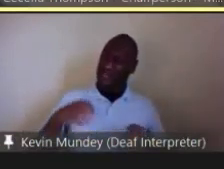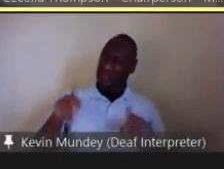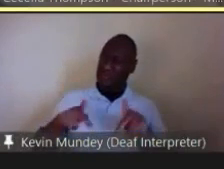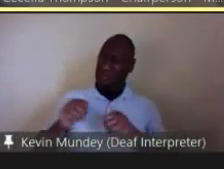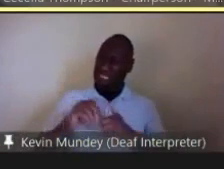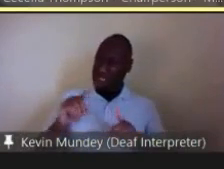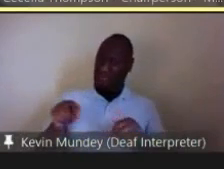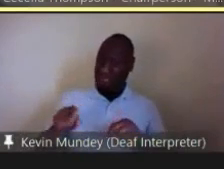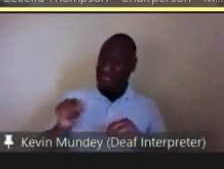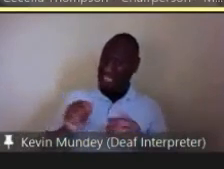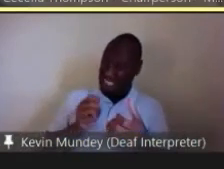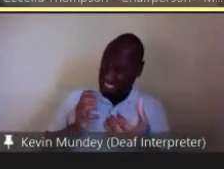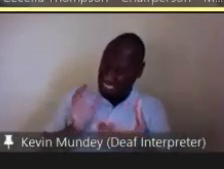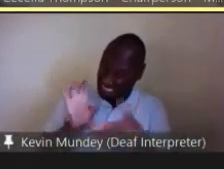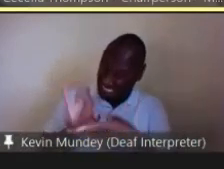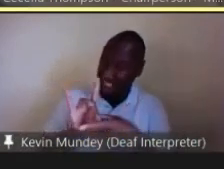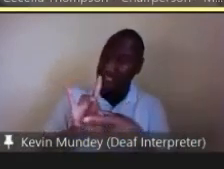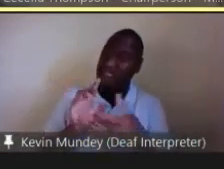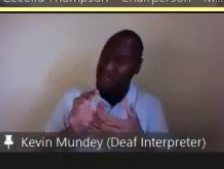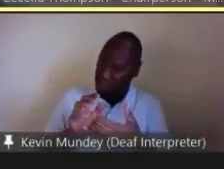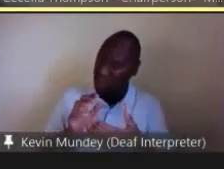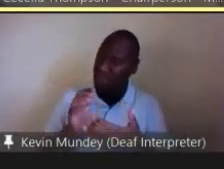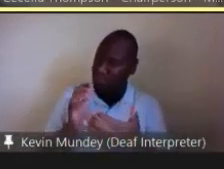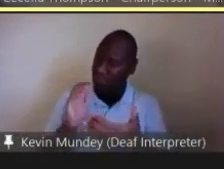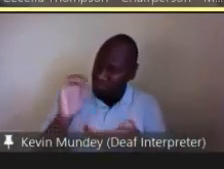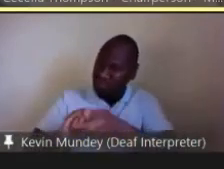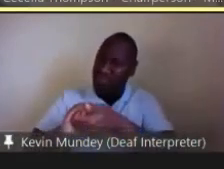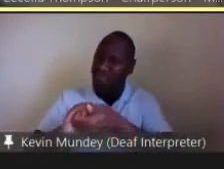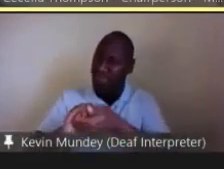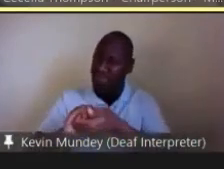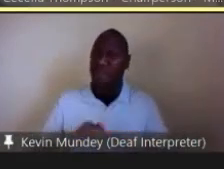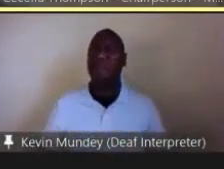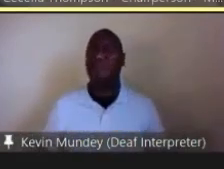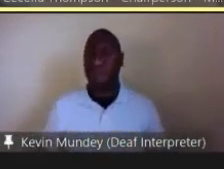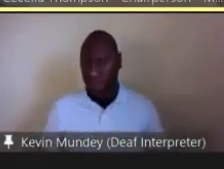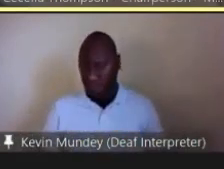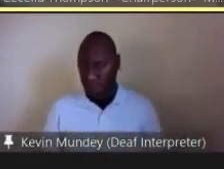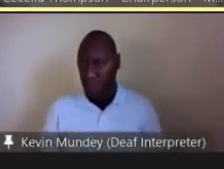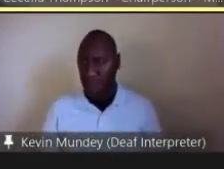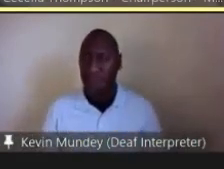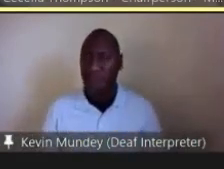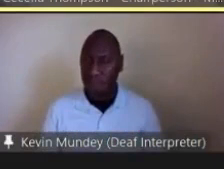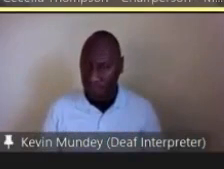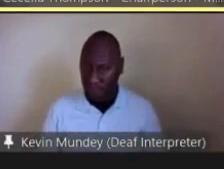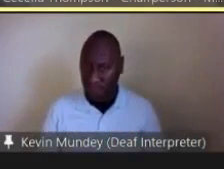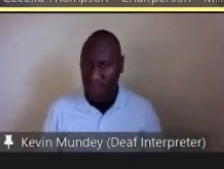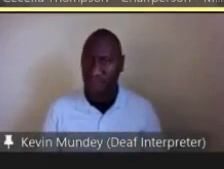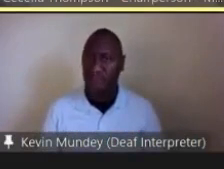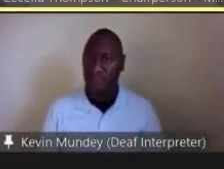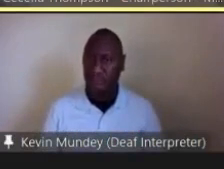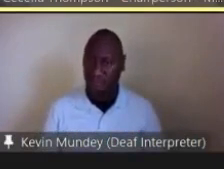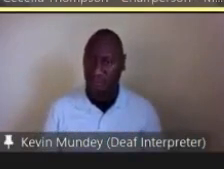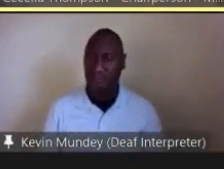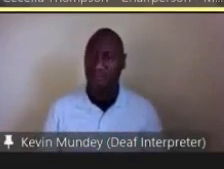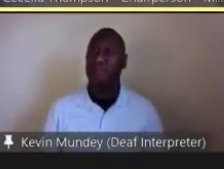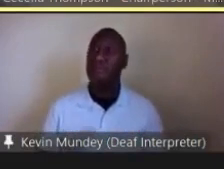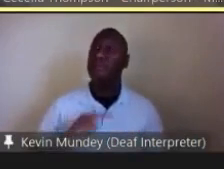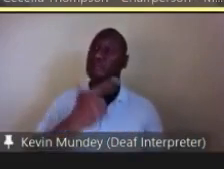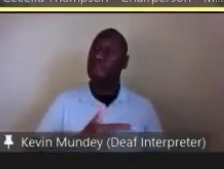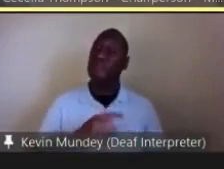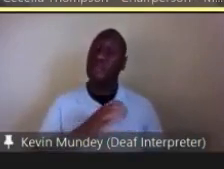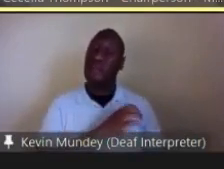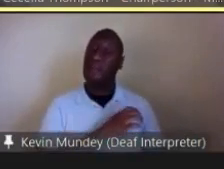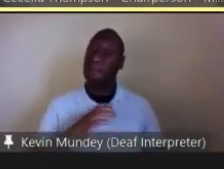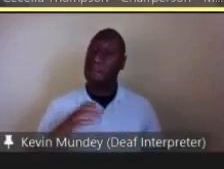connection. I'll turn it over now to Commissioner Kevin Mundy to tell you